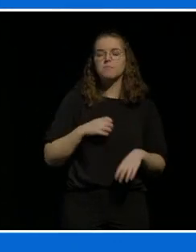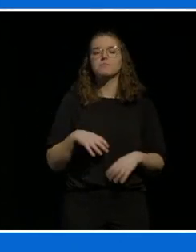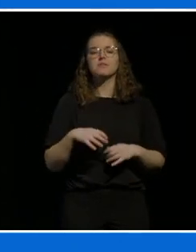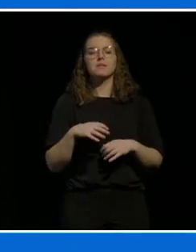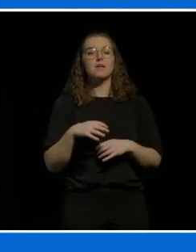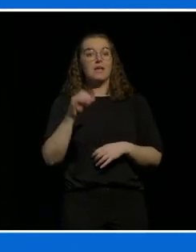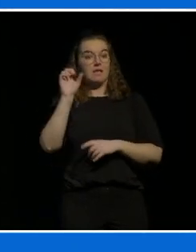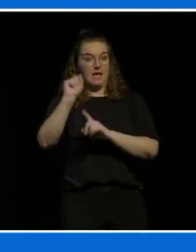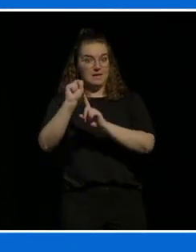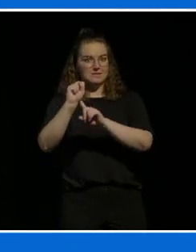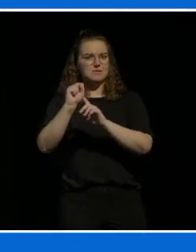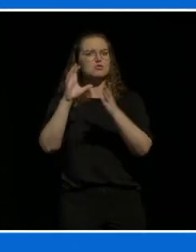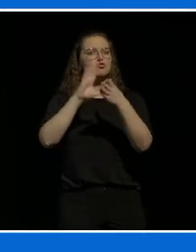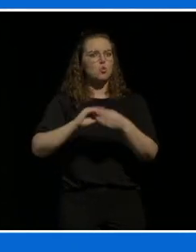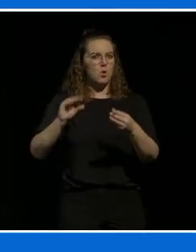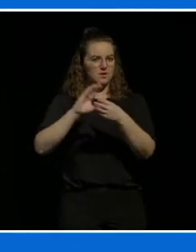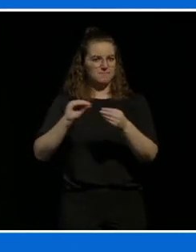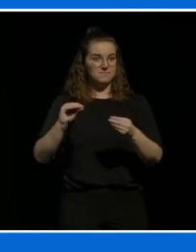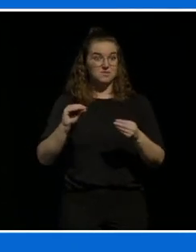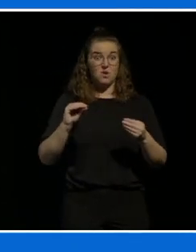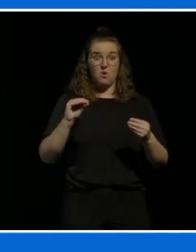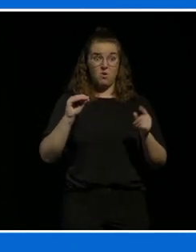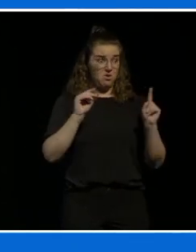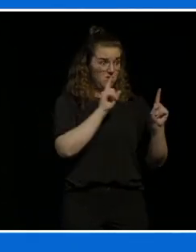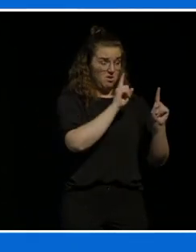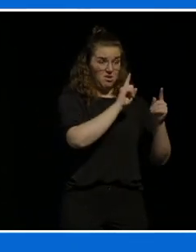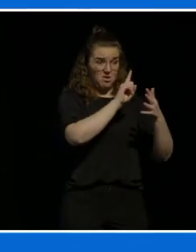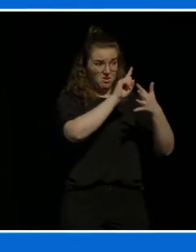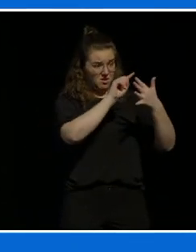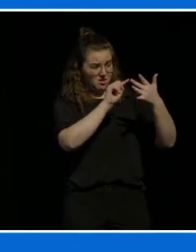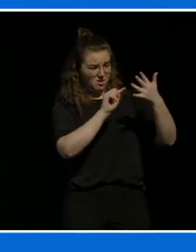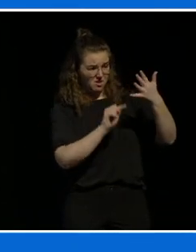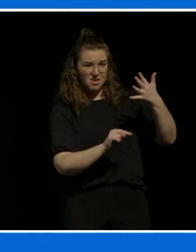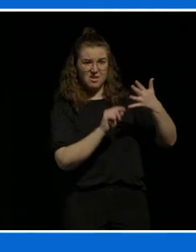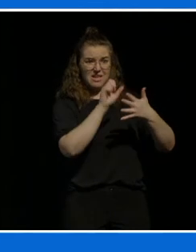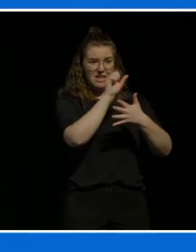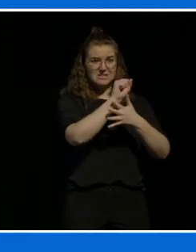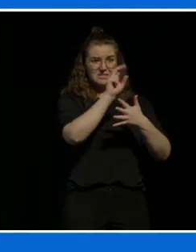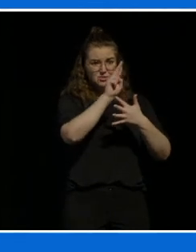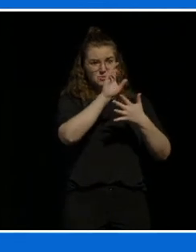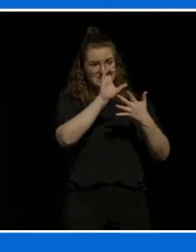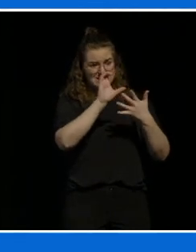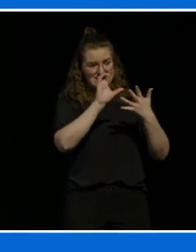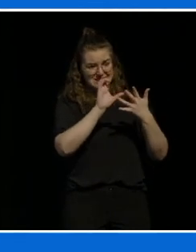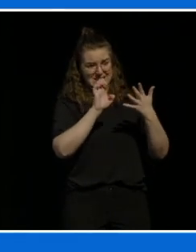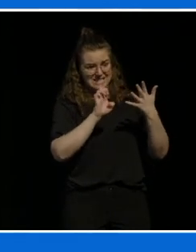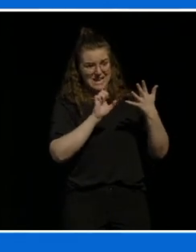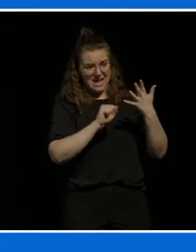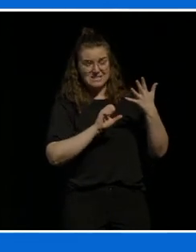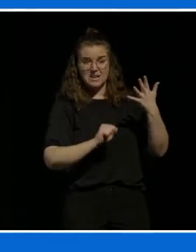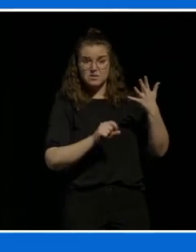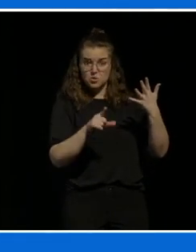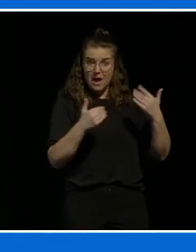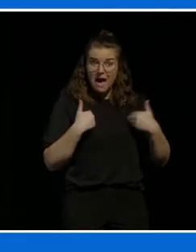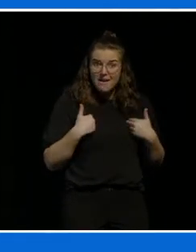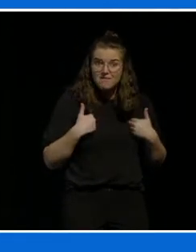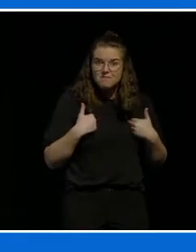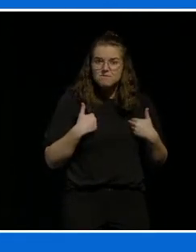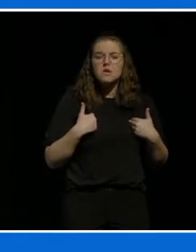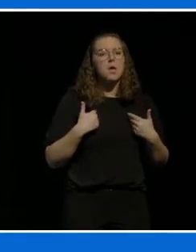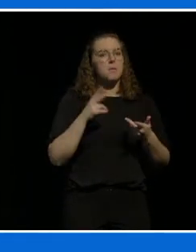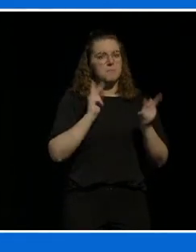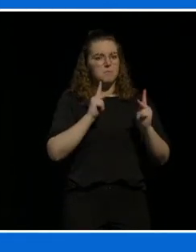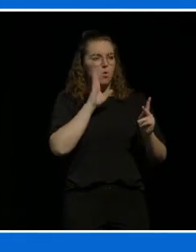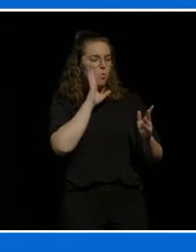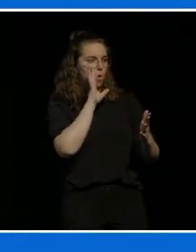is story. And so if you have all those six different elements into anything, you can really grab people's attention. And with every video I